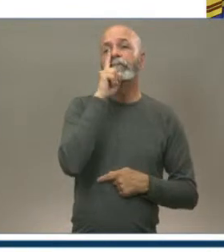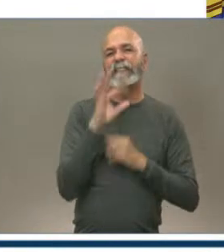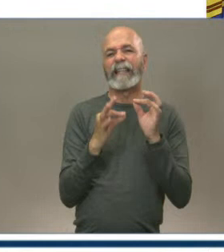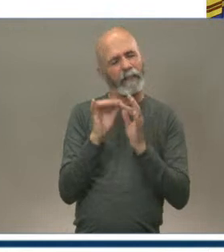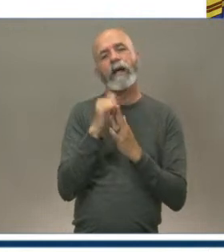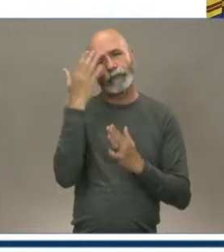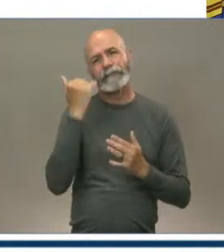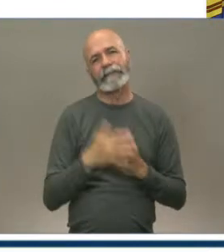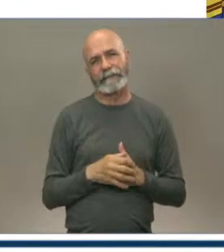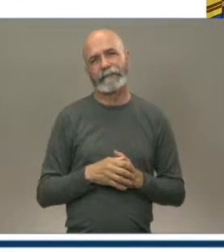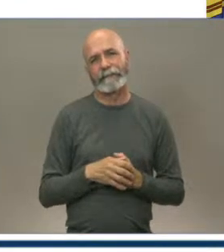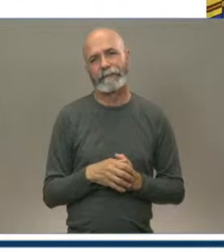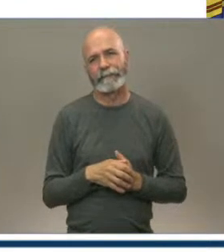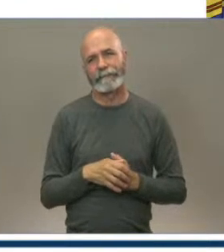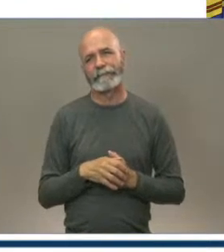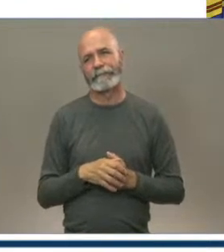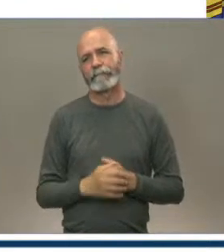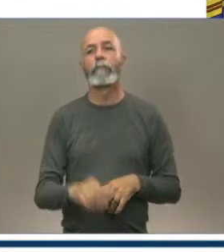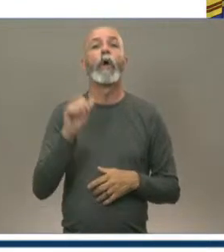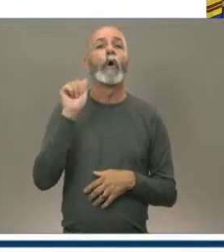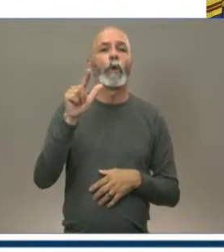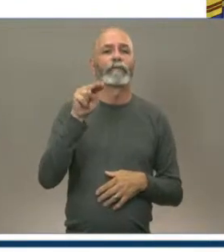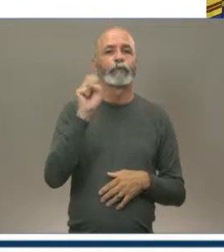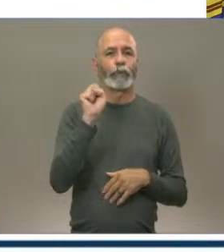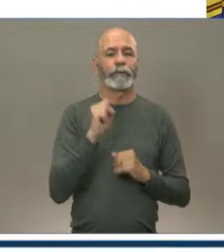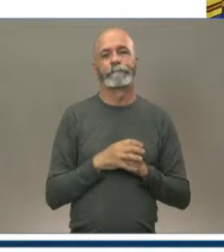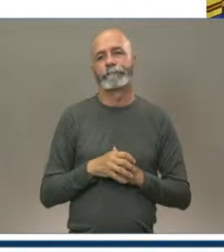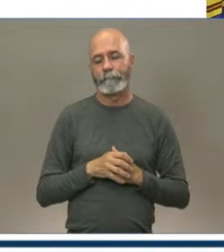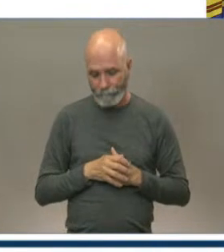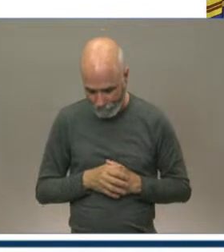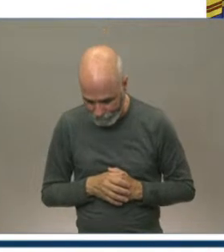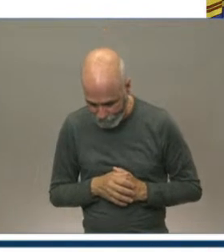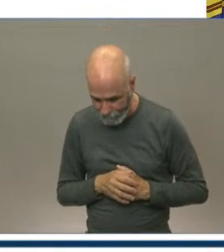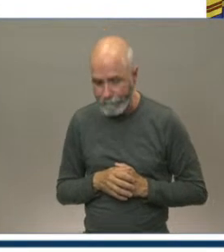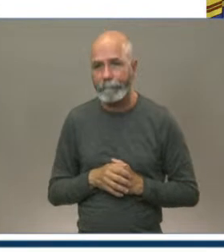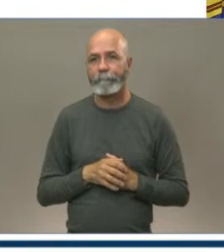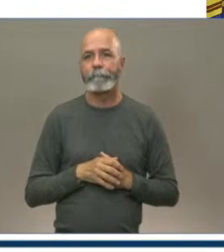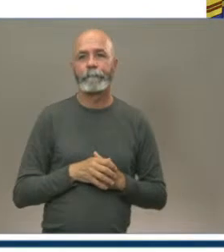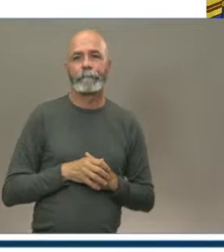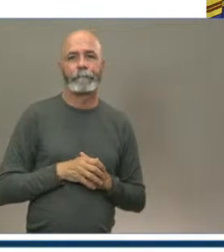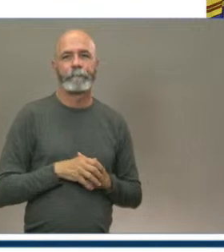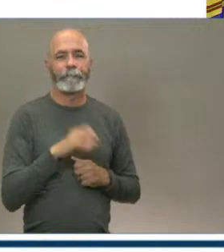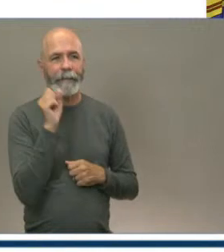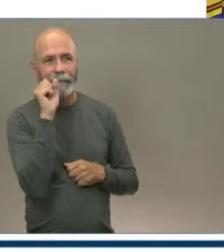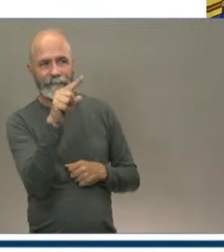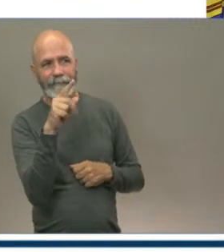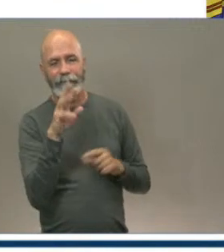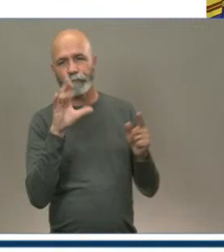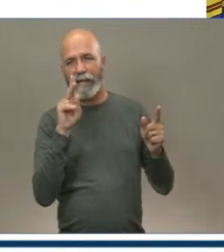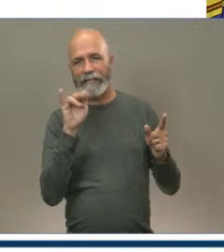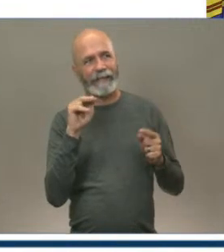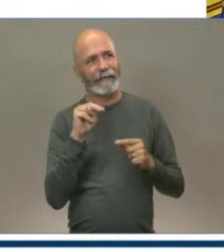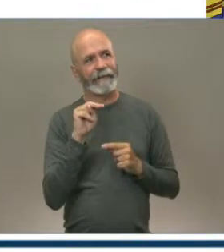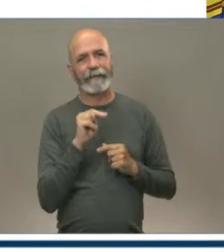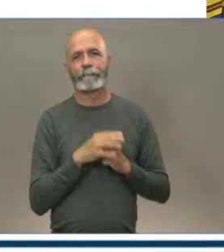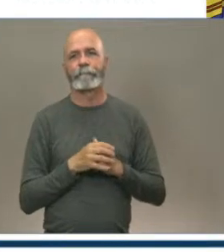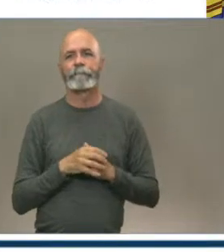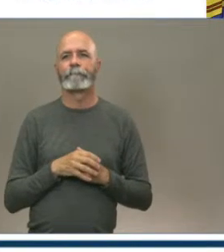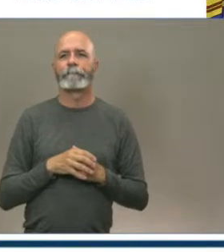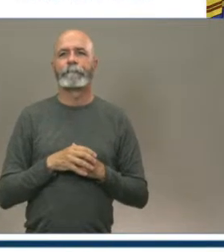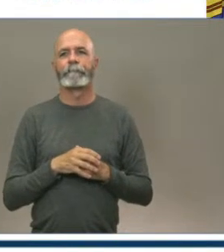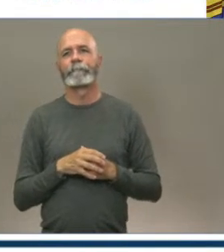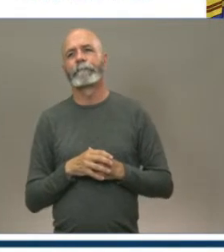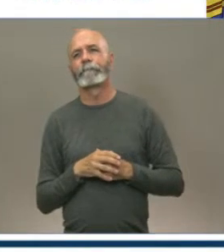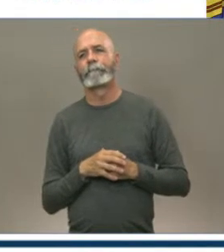Flynn. Brian, go ahead. Hi, Premier. You were asked Thursday about concerns that Margaret Miller raised with your Chief of